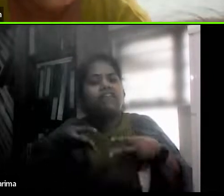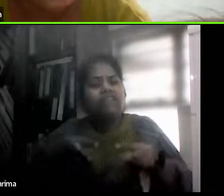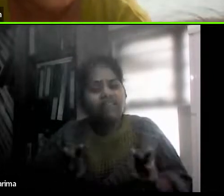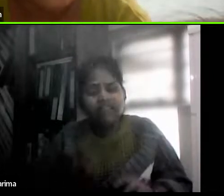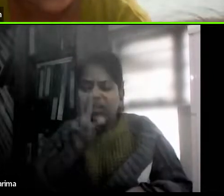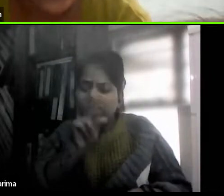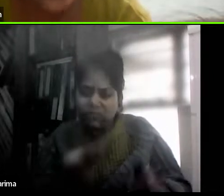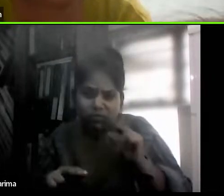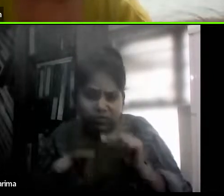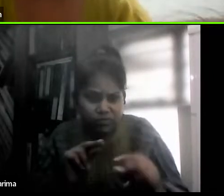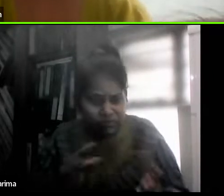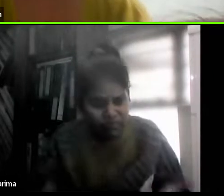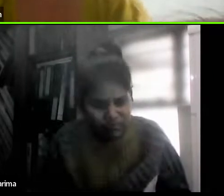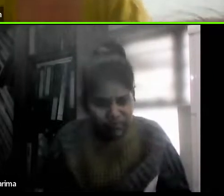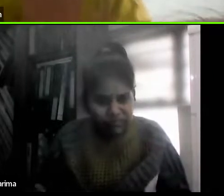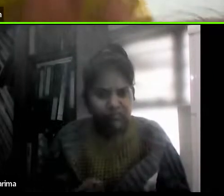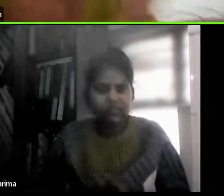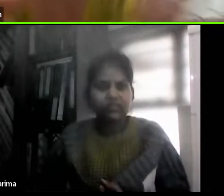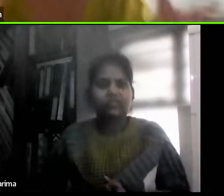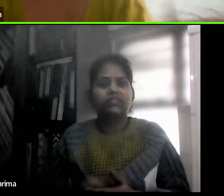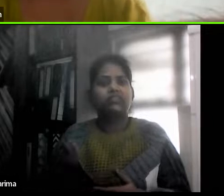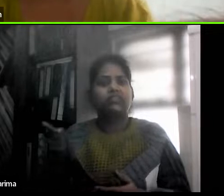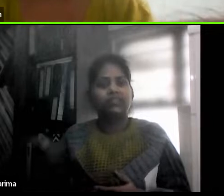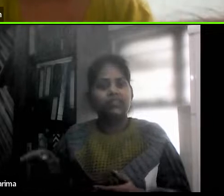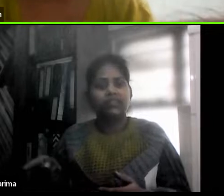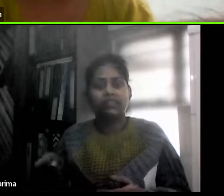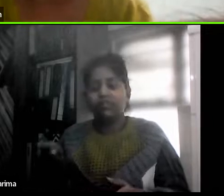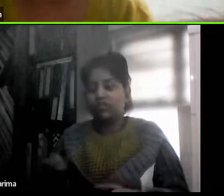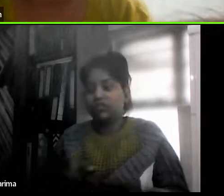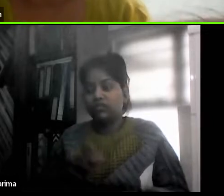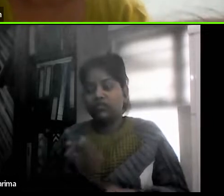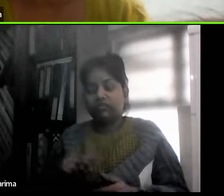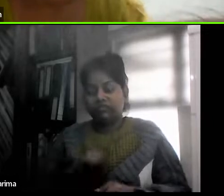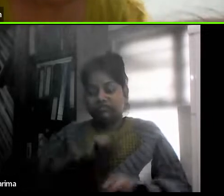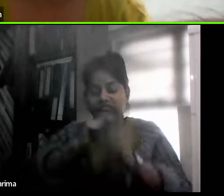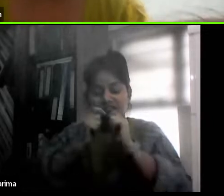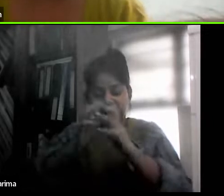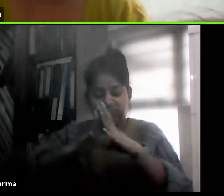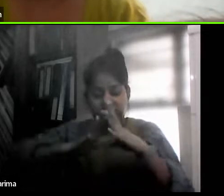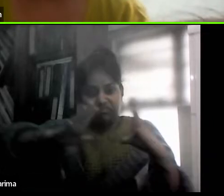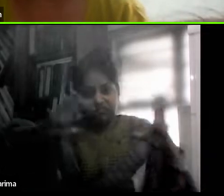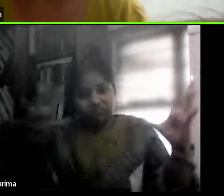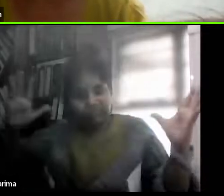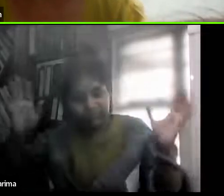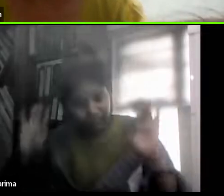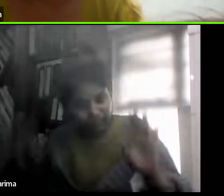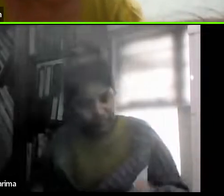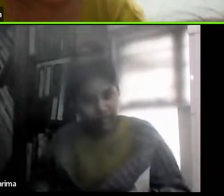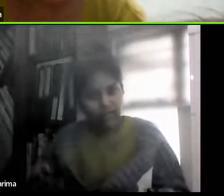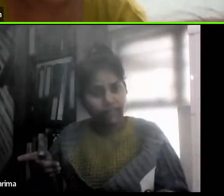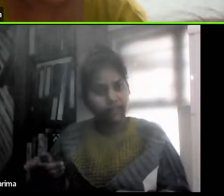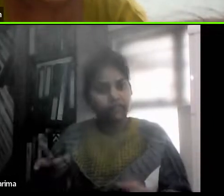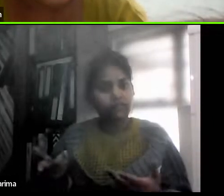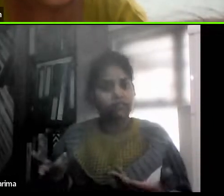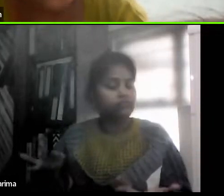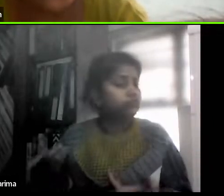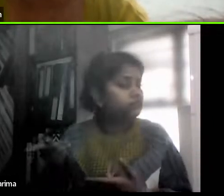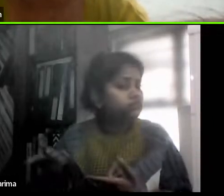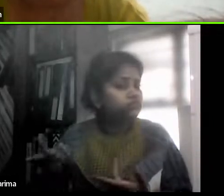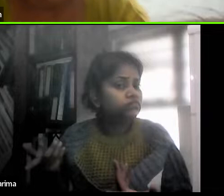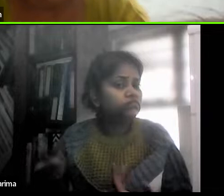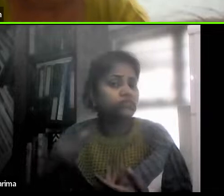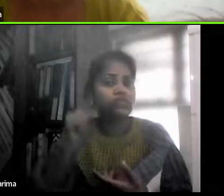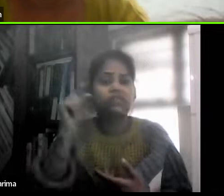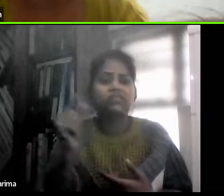that disables. And then you have this kind of a larger media footprint that,